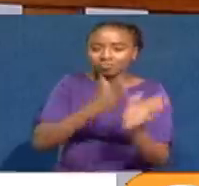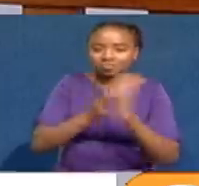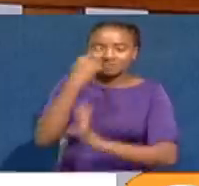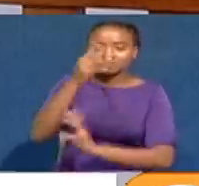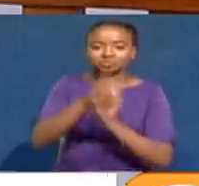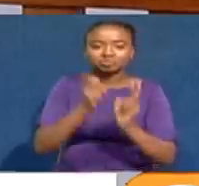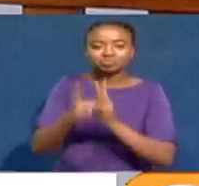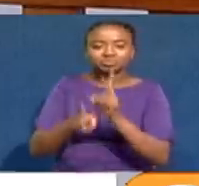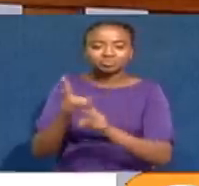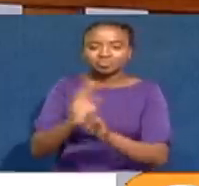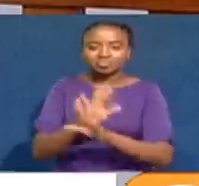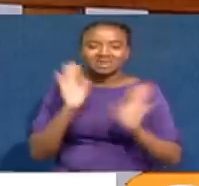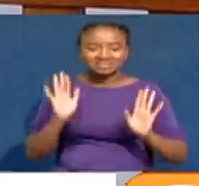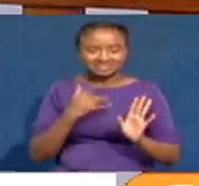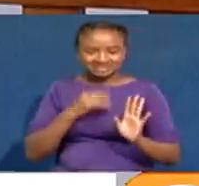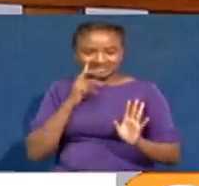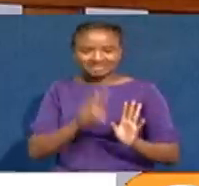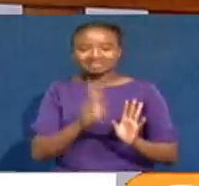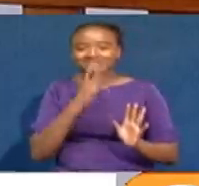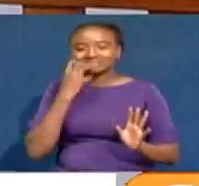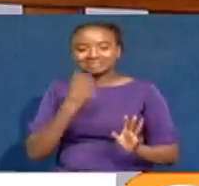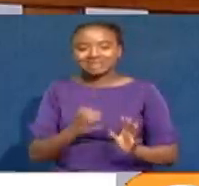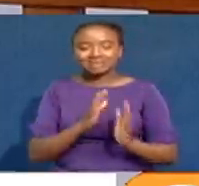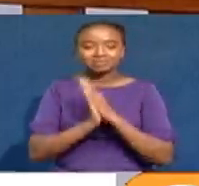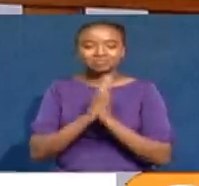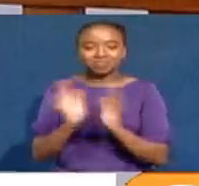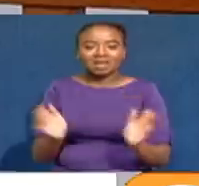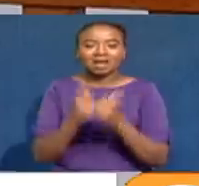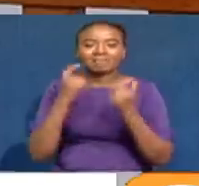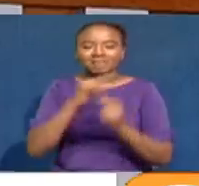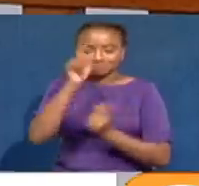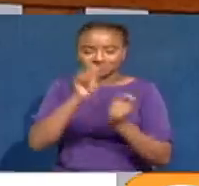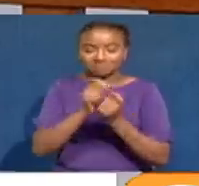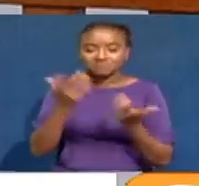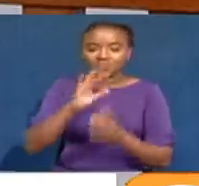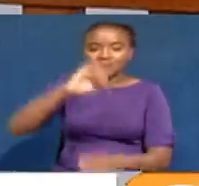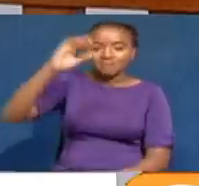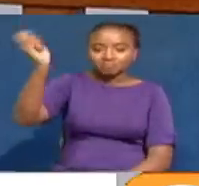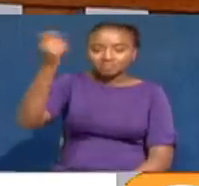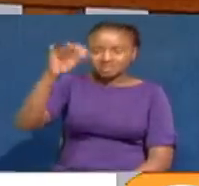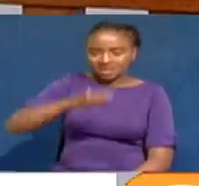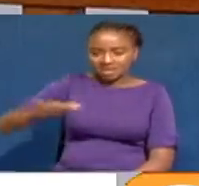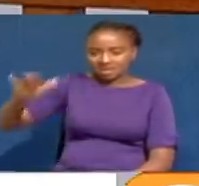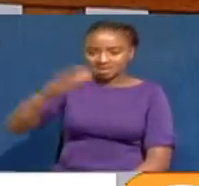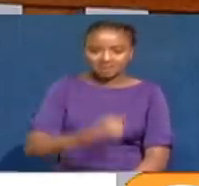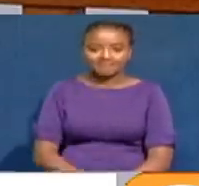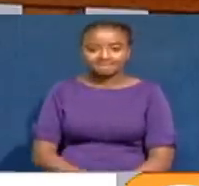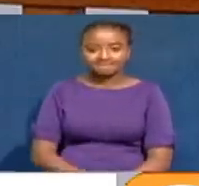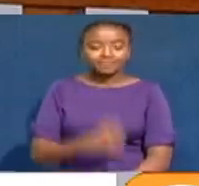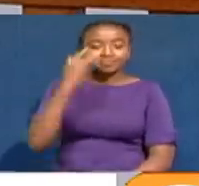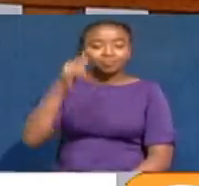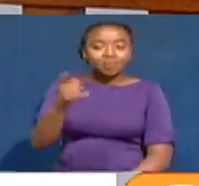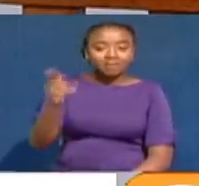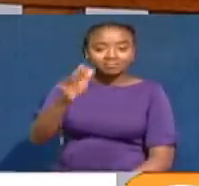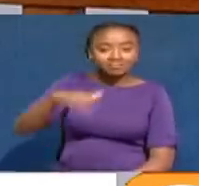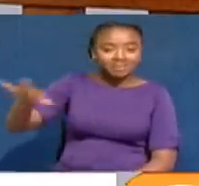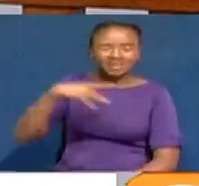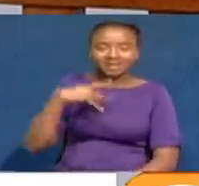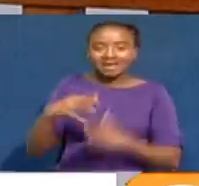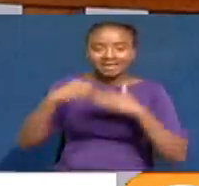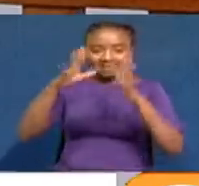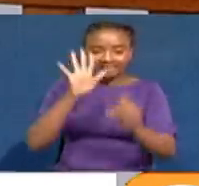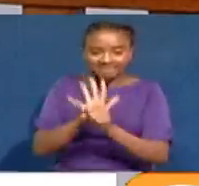2022. And that is the unfortunate thing that happened specifically in the Mount Kenya region, whereby the leaders abandoned the